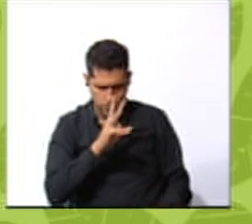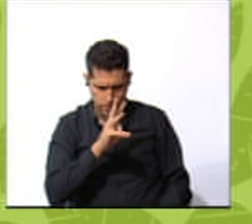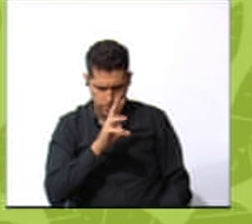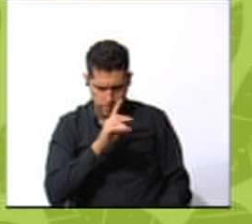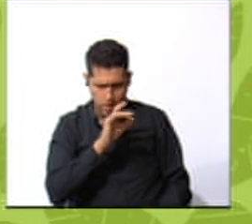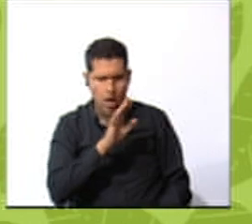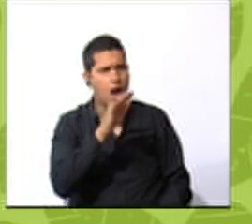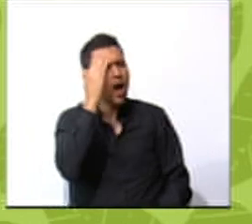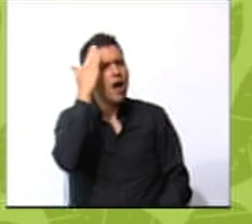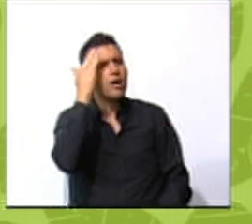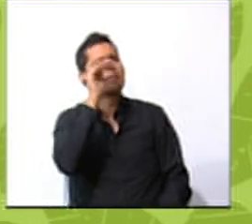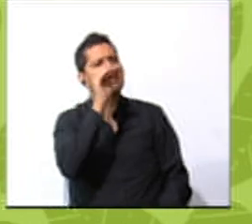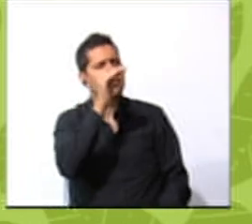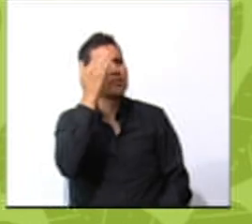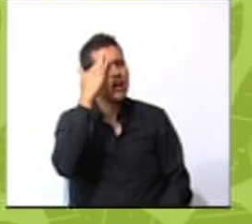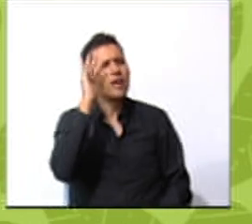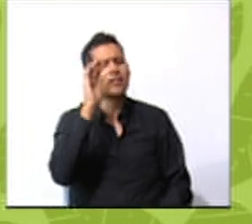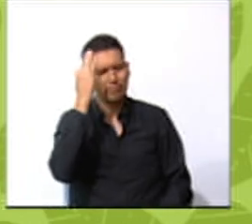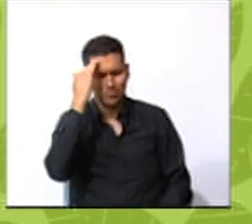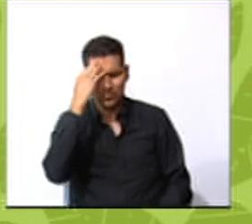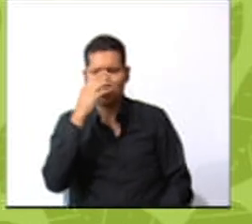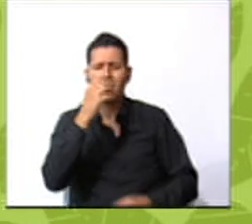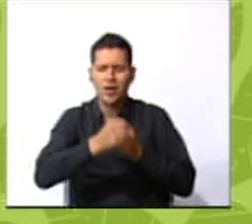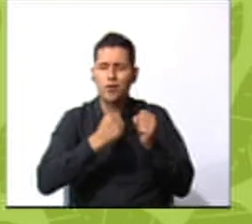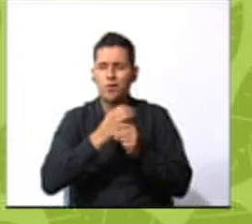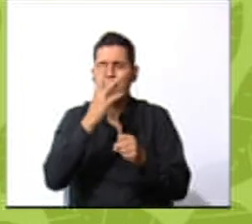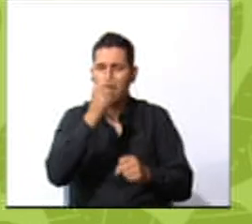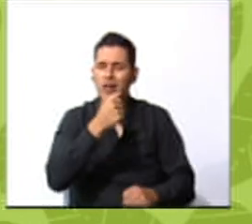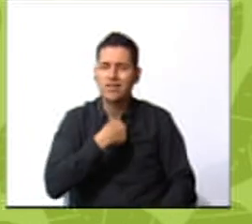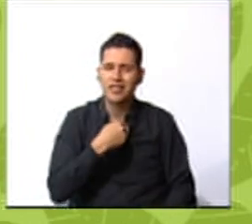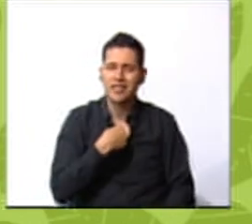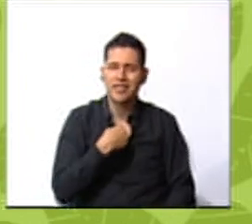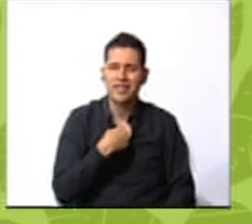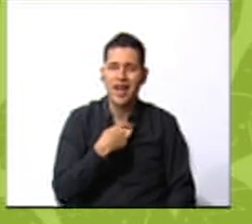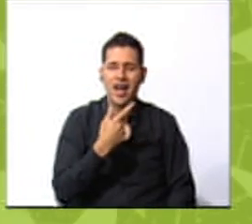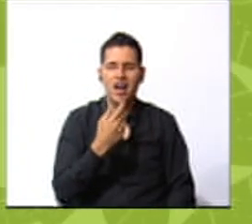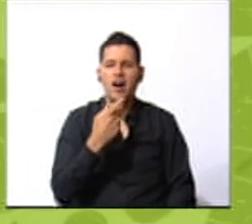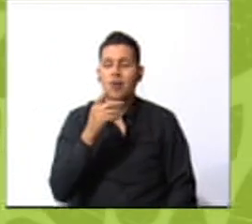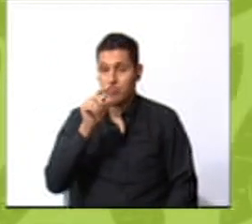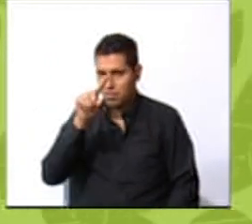1, 2, 3, 4, 5, 6, 7, 8, 9, 10. Oh, yes, teacher. I know the answer. How old is he?